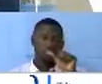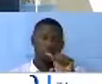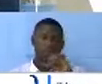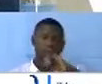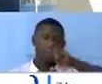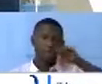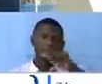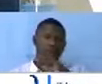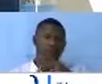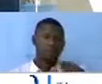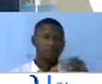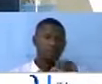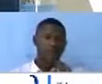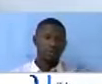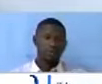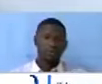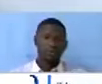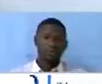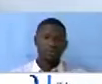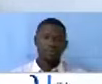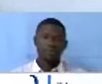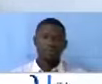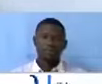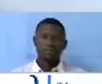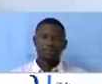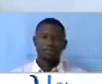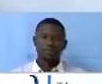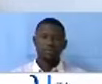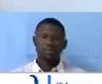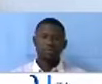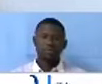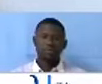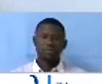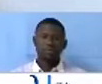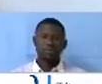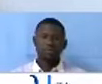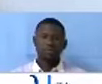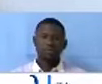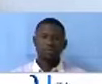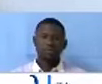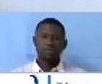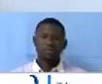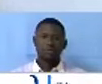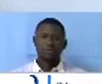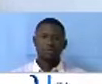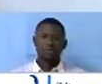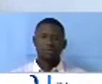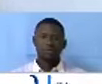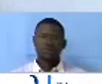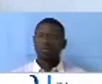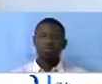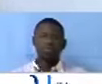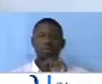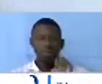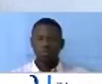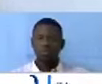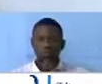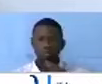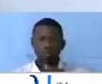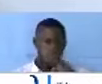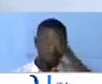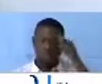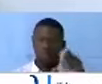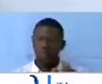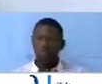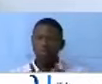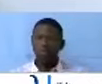that also strange? Sorry, I can't work with Sukuta Jame at the same level or the same case. It's not possible. Munu ma liggey ak Sukuta Jame ci ben makama